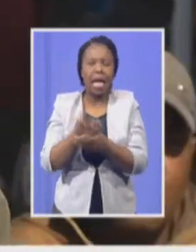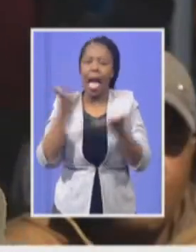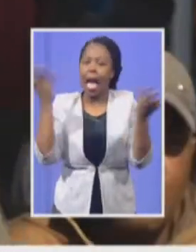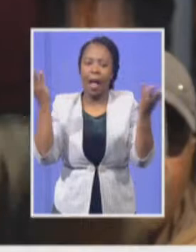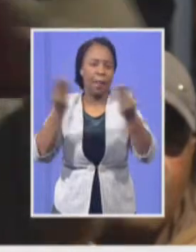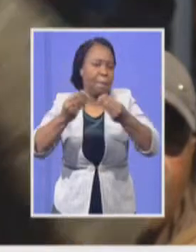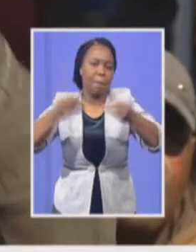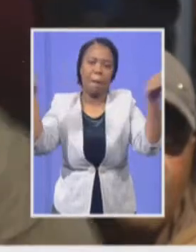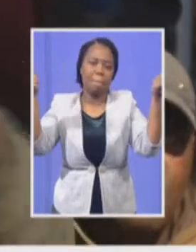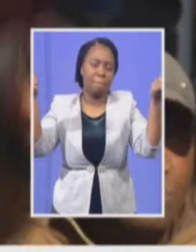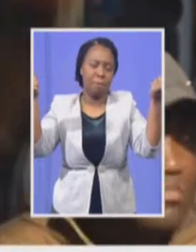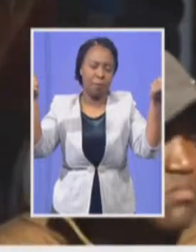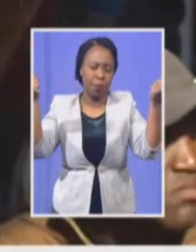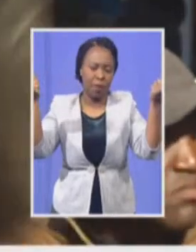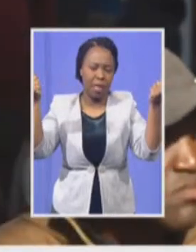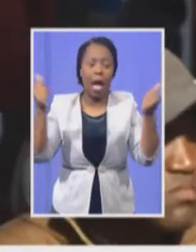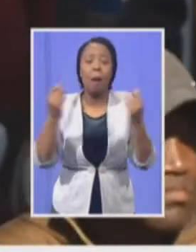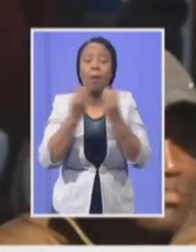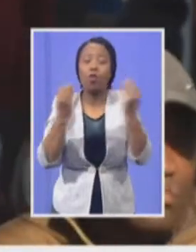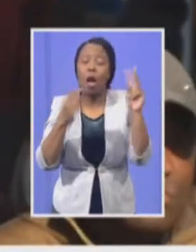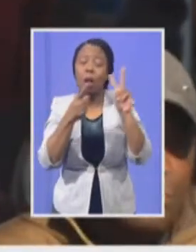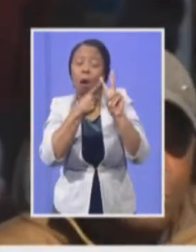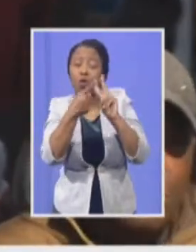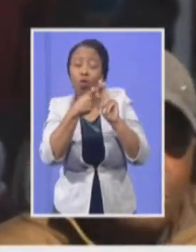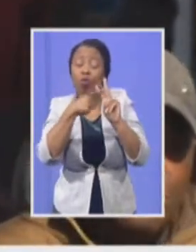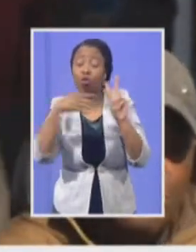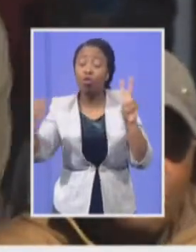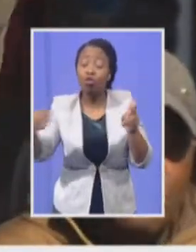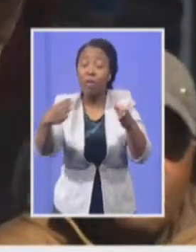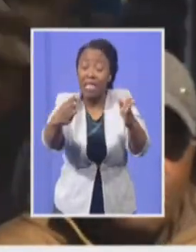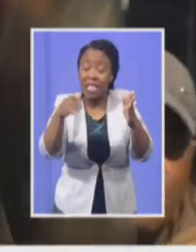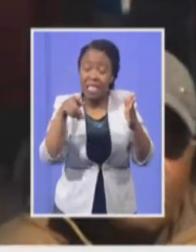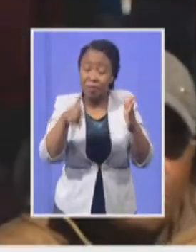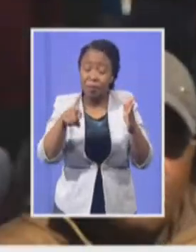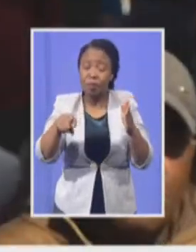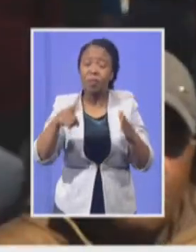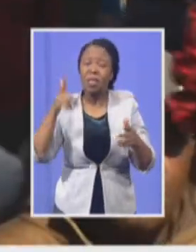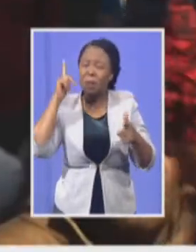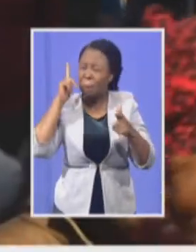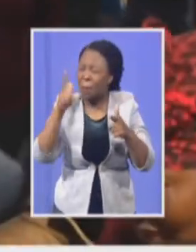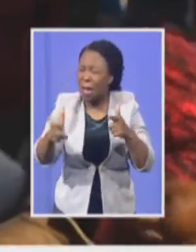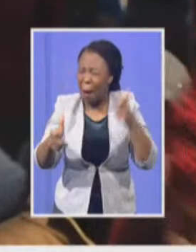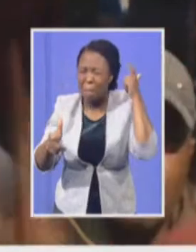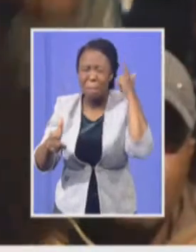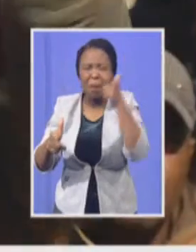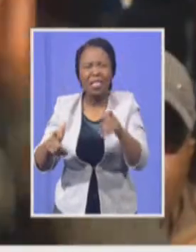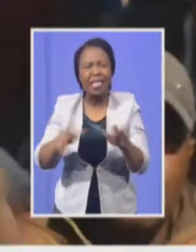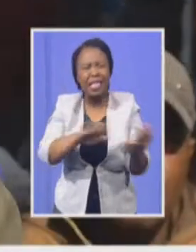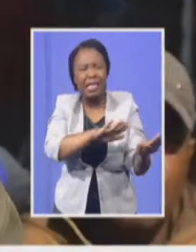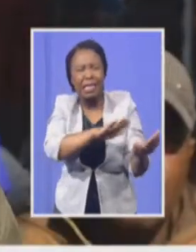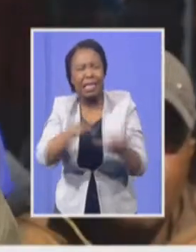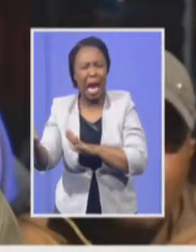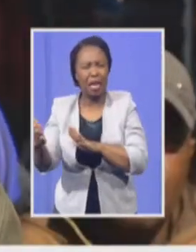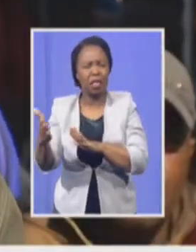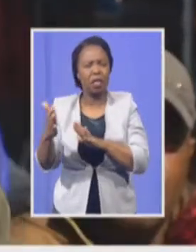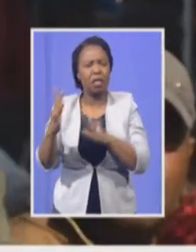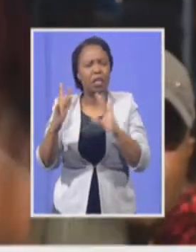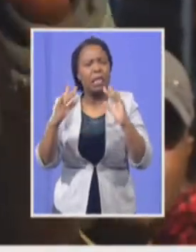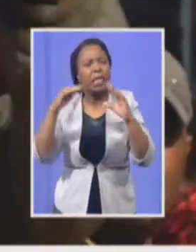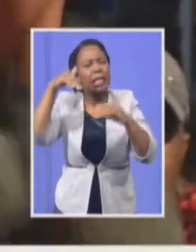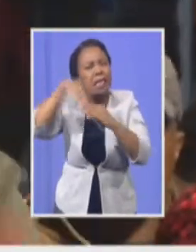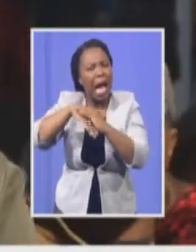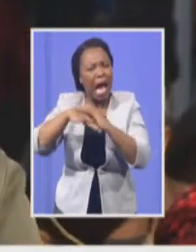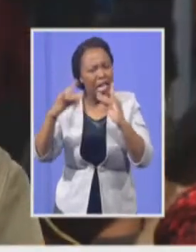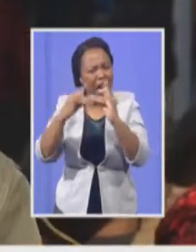Cele ho na le bana ba babedi mona strateng sa rona ba ileng ba bulawa ka sehloho jareteng ya motho bana